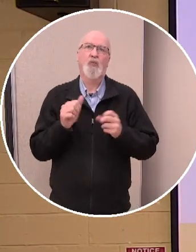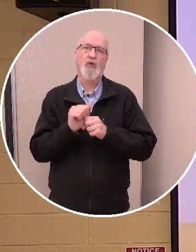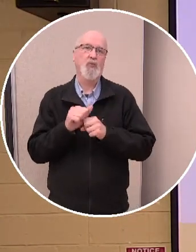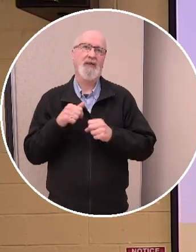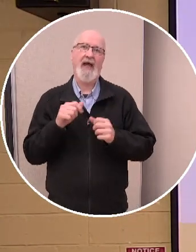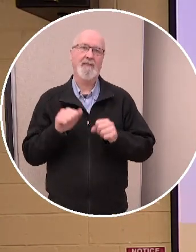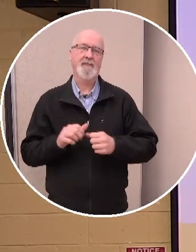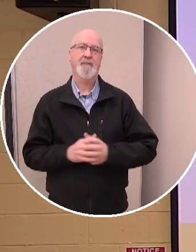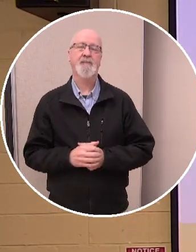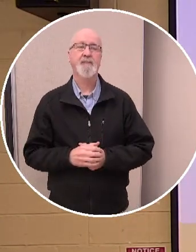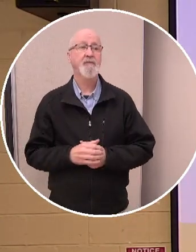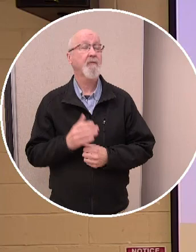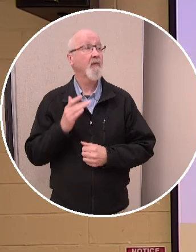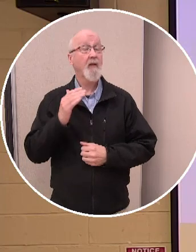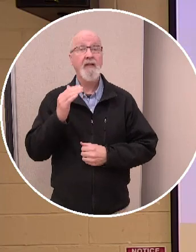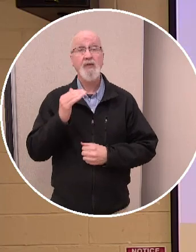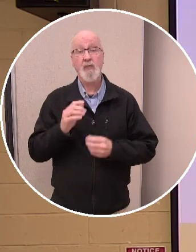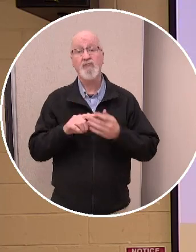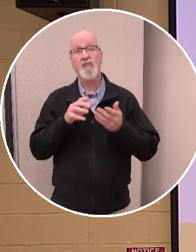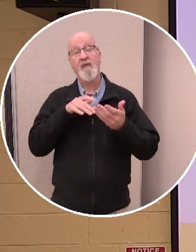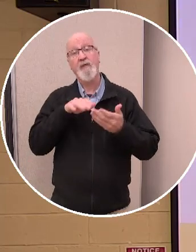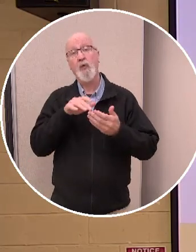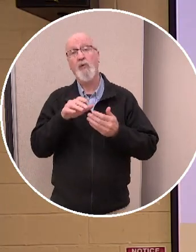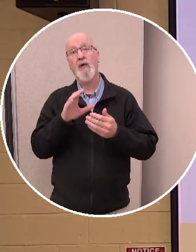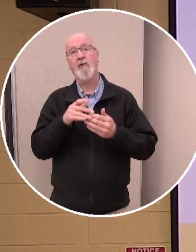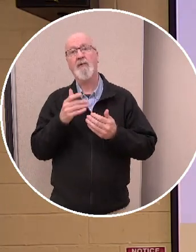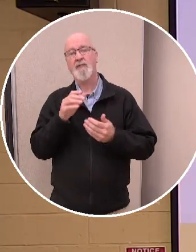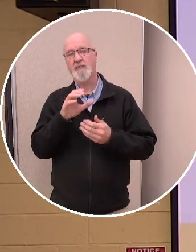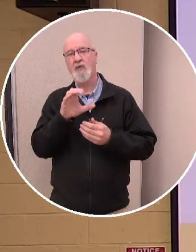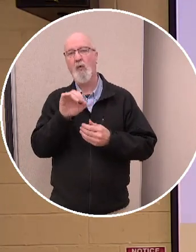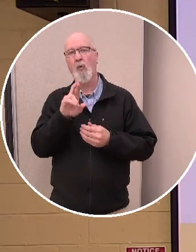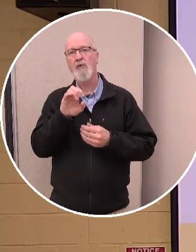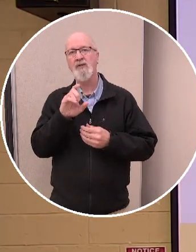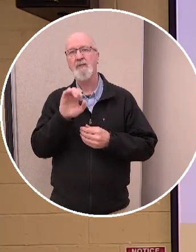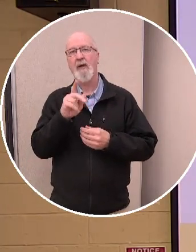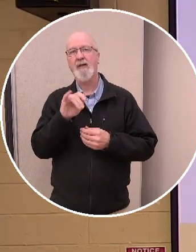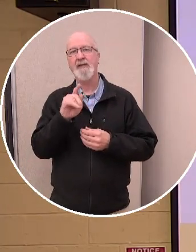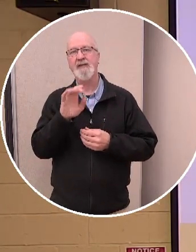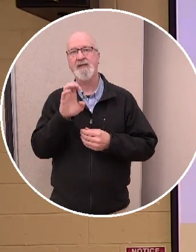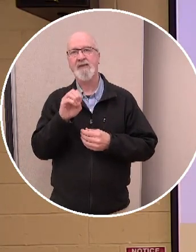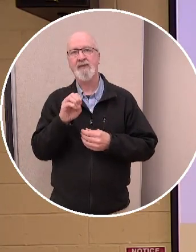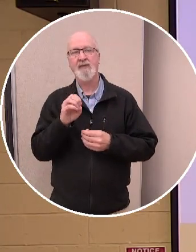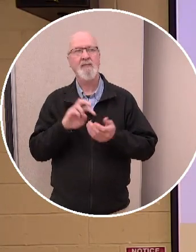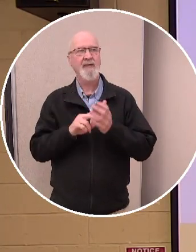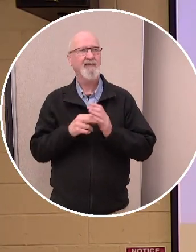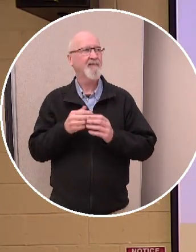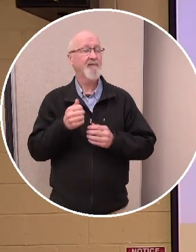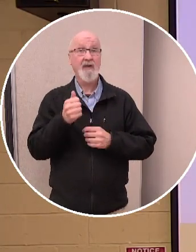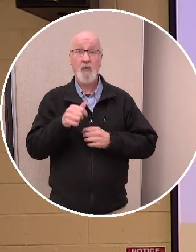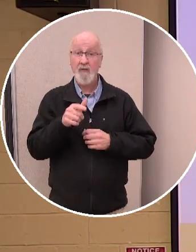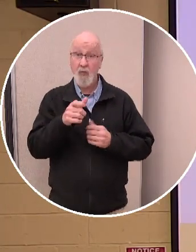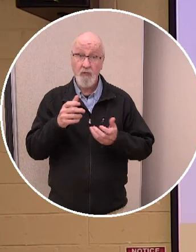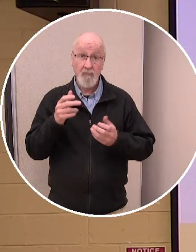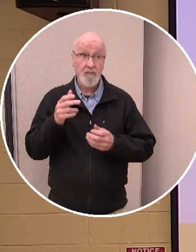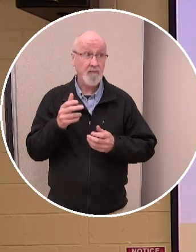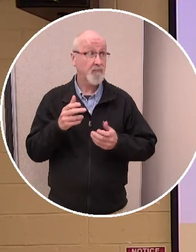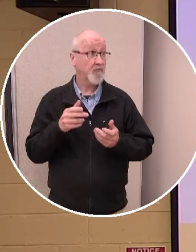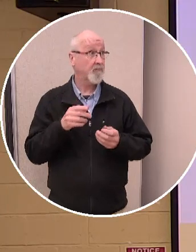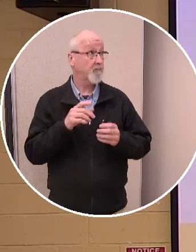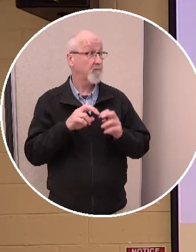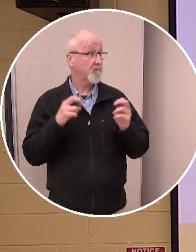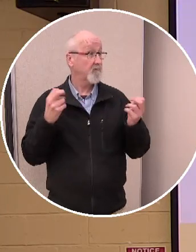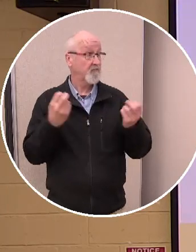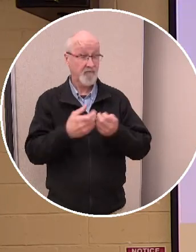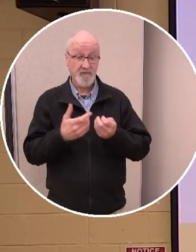Next item on the agenda is the review of correspondence, and the way we do that is everyone has a listing around the table of the correspondence